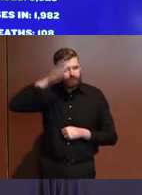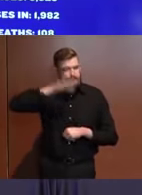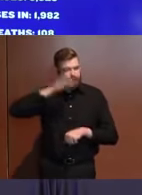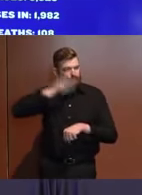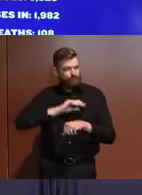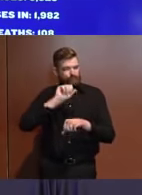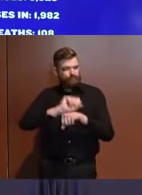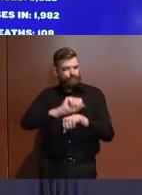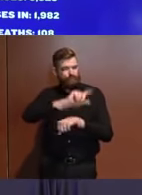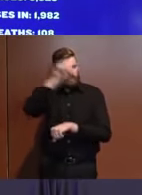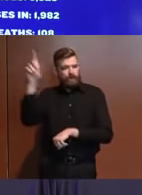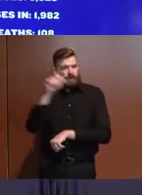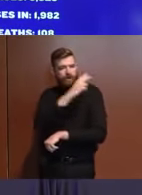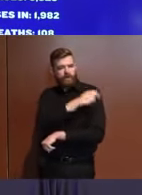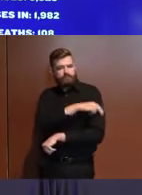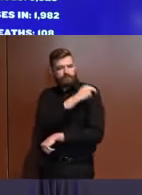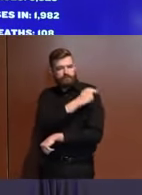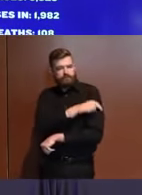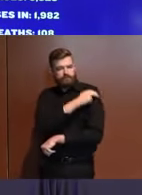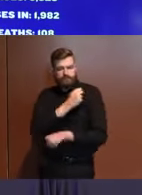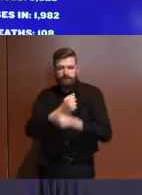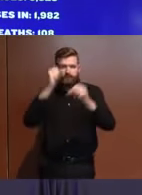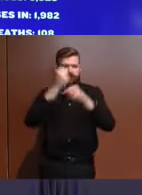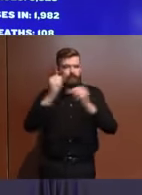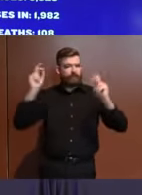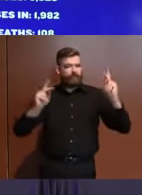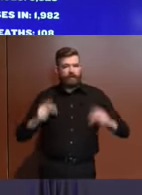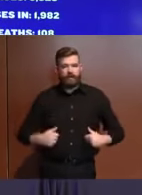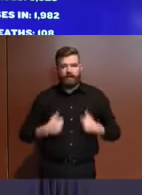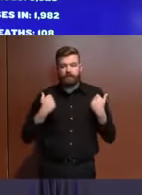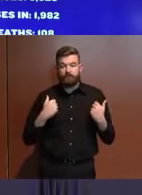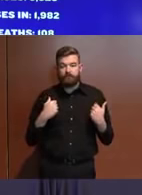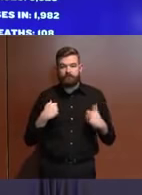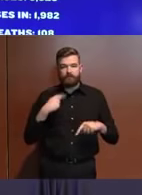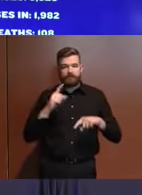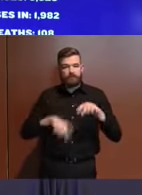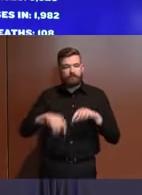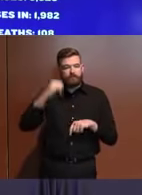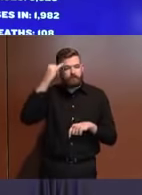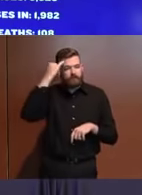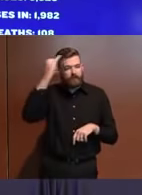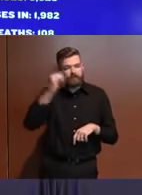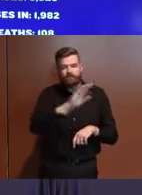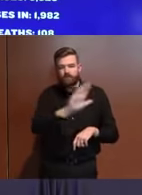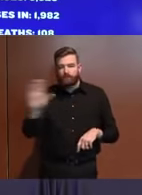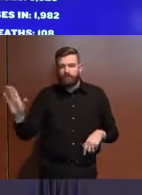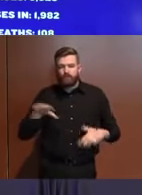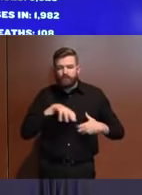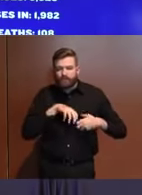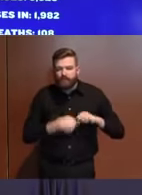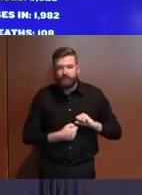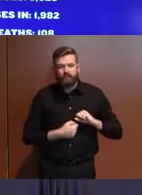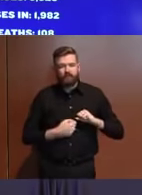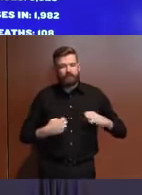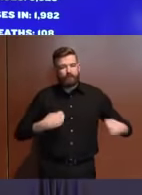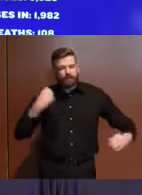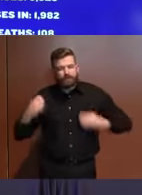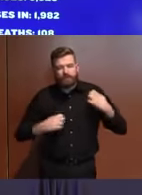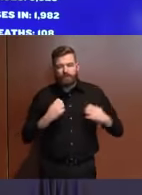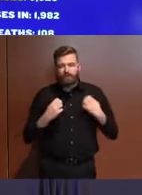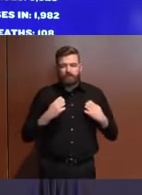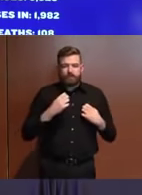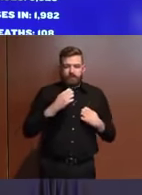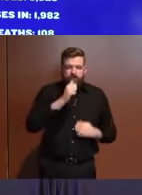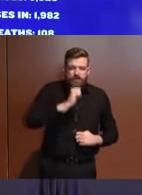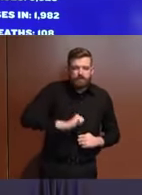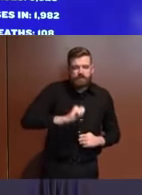and I can only imagine the emotional toll on them as well when they lose a patient.